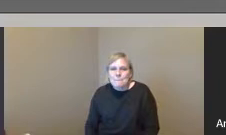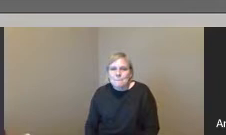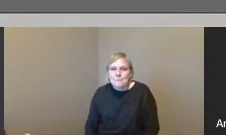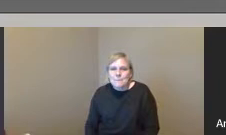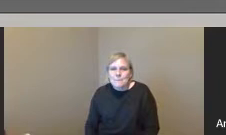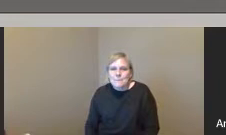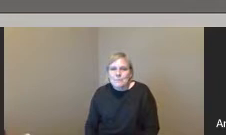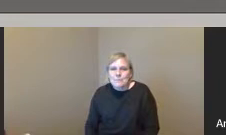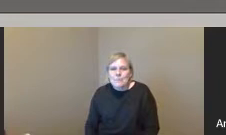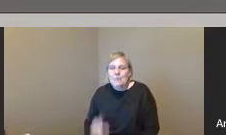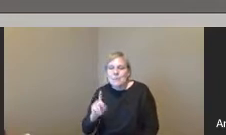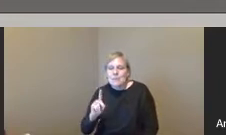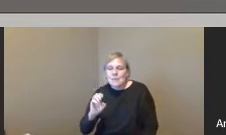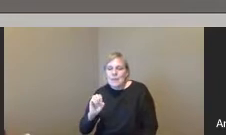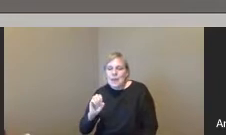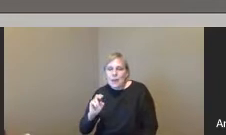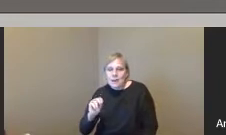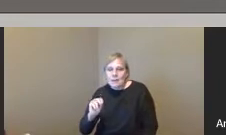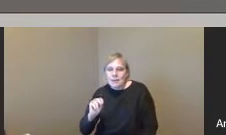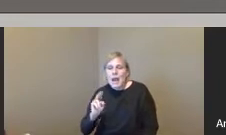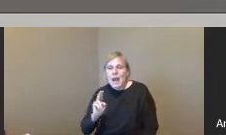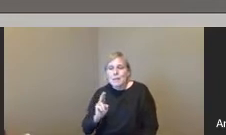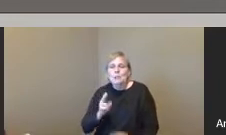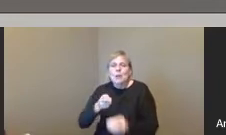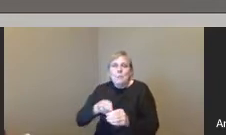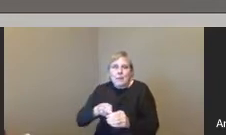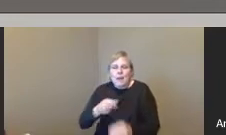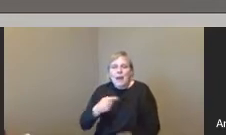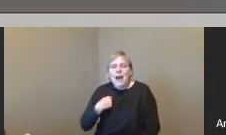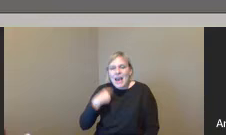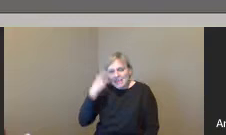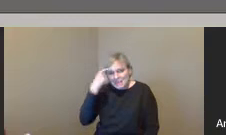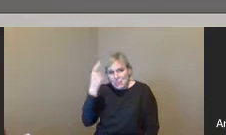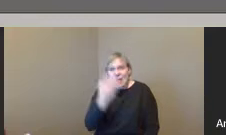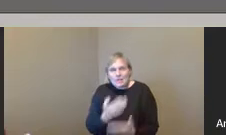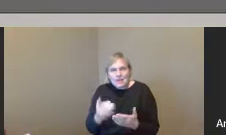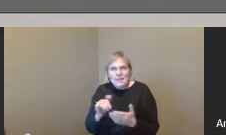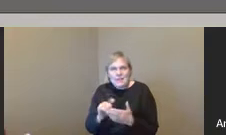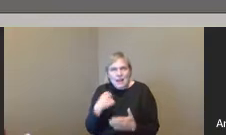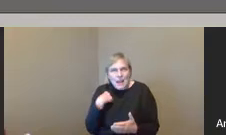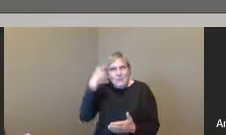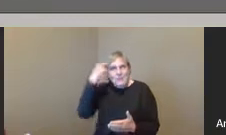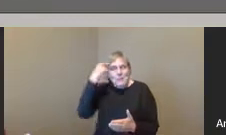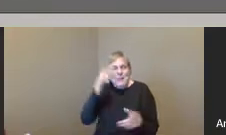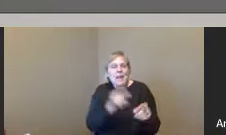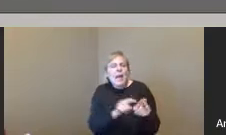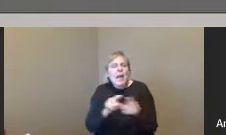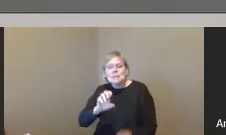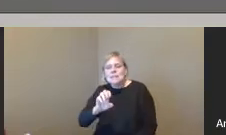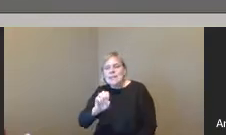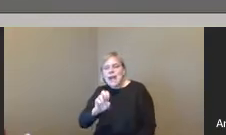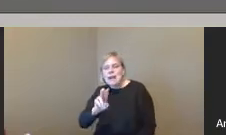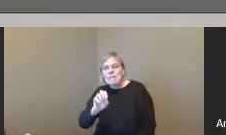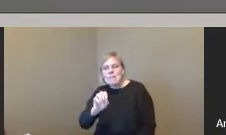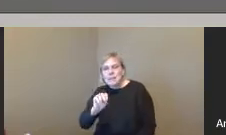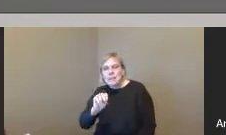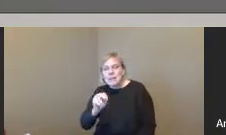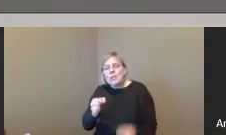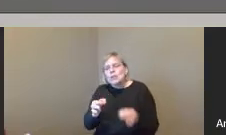Yeah, and this is Ken. I'm gonna jump in because I think one thing that came to mind as Evan was describing,